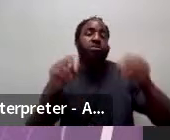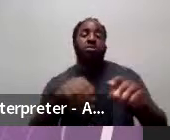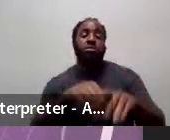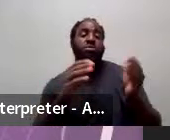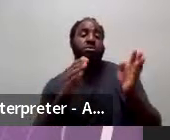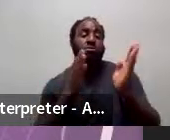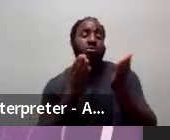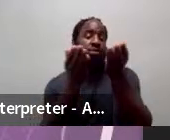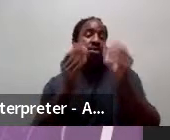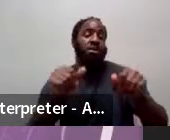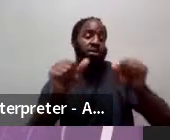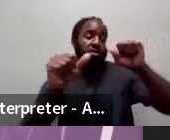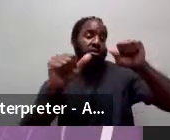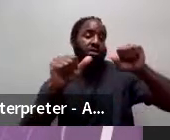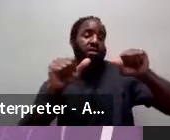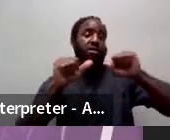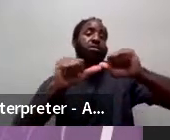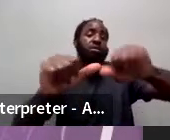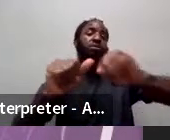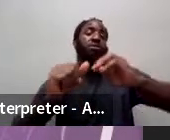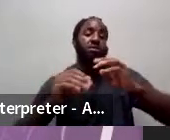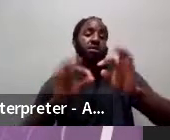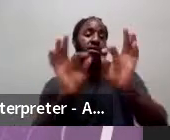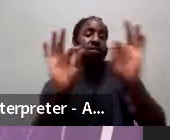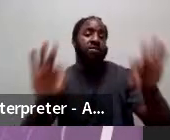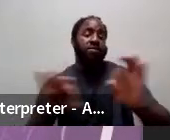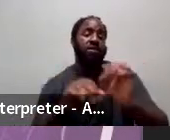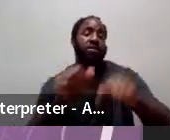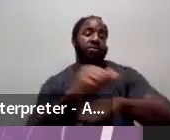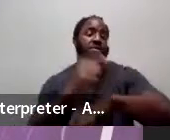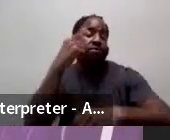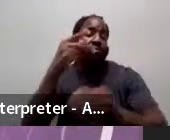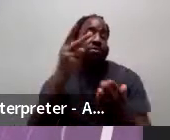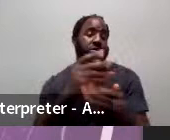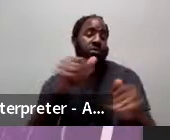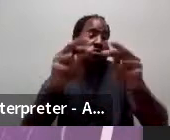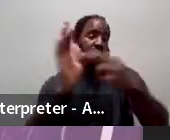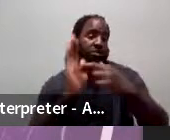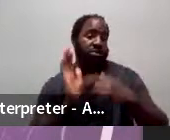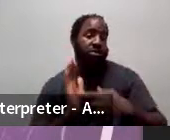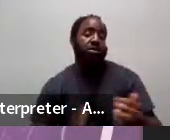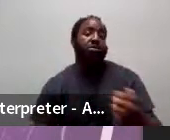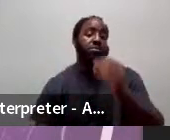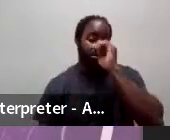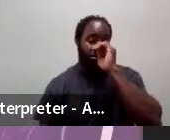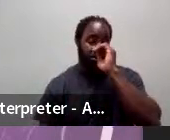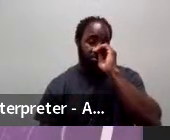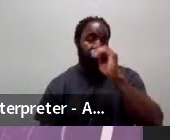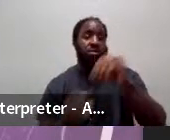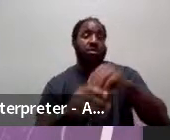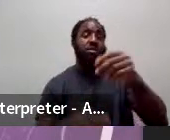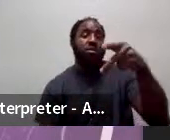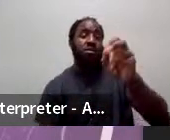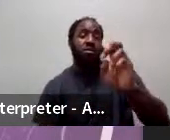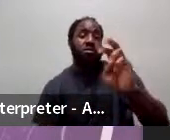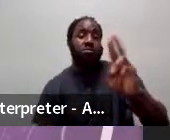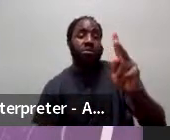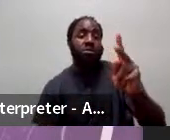consistent framework for parking requirements here in the area throughout Morris Park and Parkchester Van